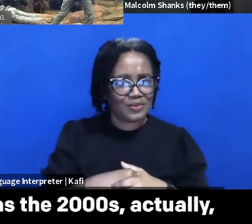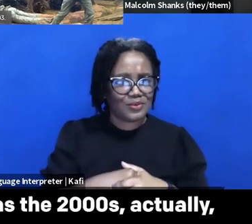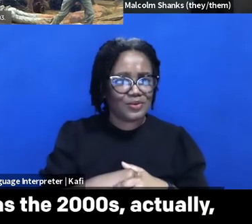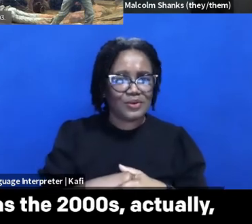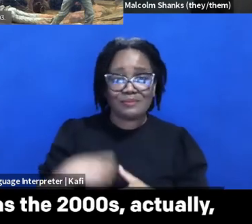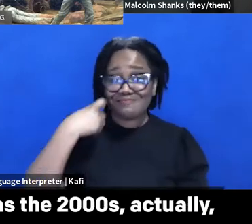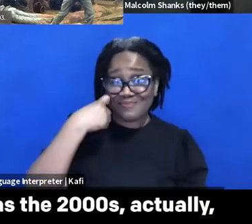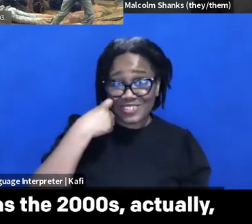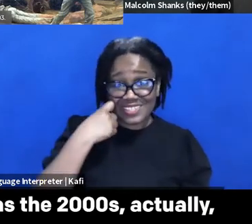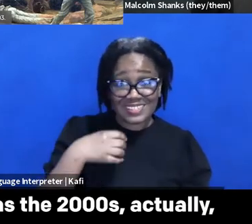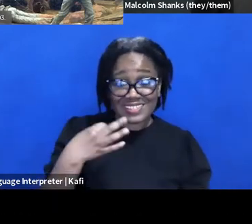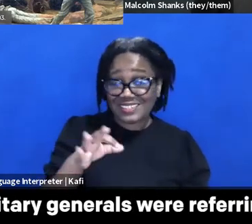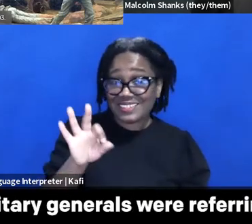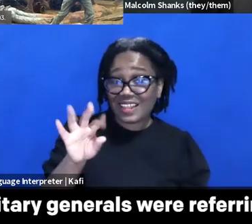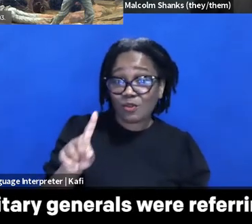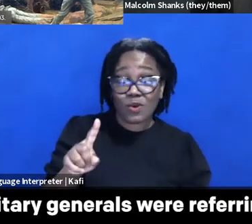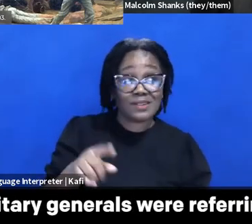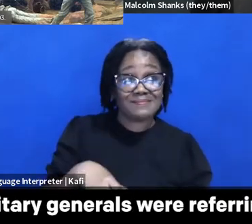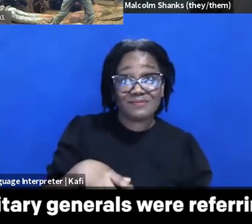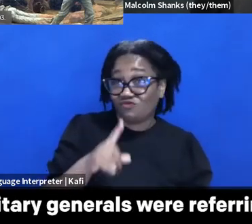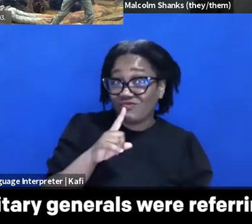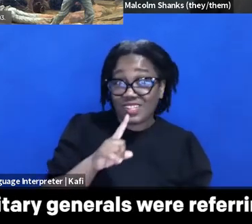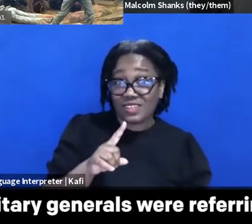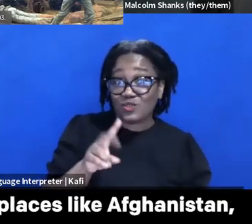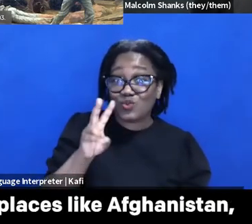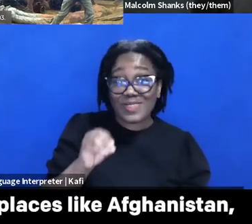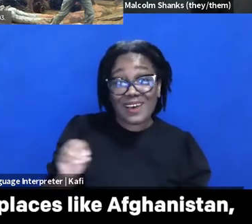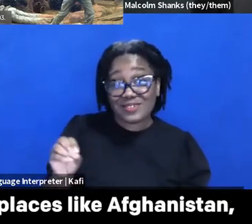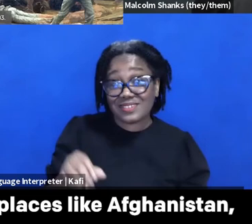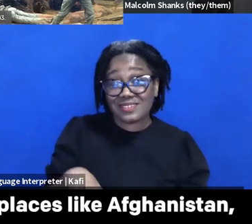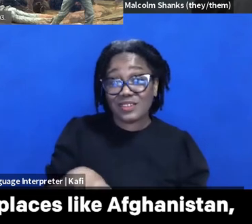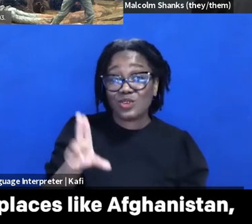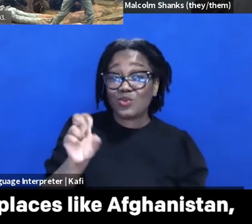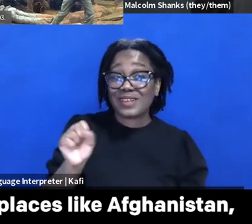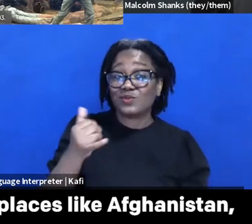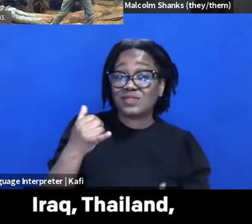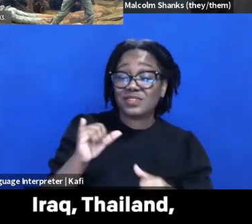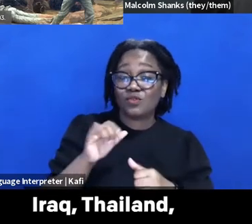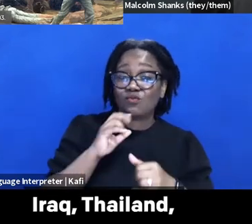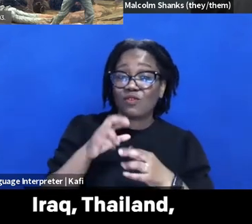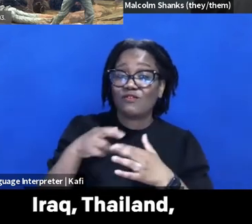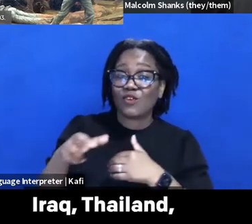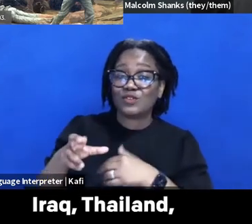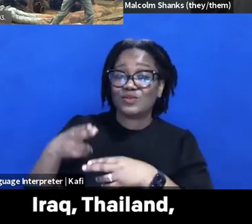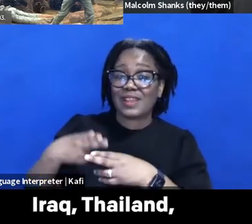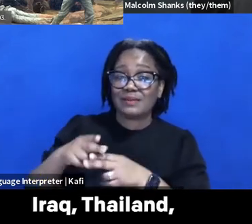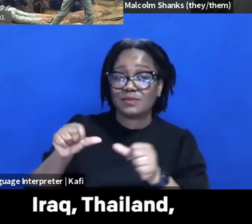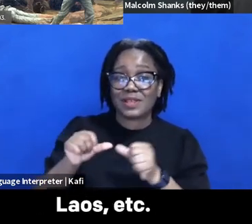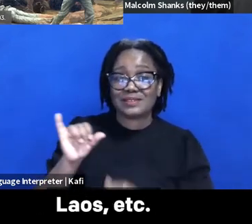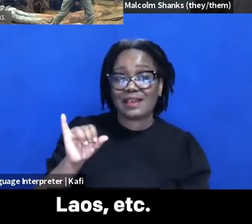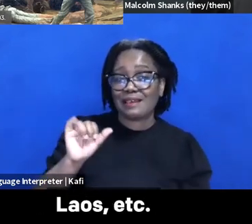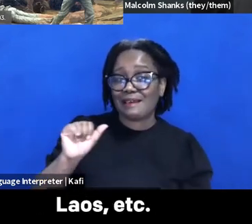as the 2000s, actually, US military generals were referring to places like Afghanistan, Iraq,